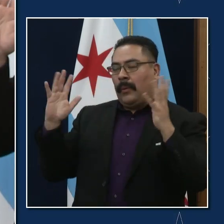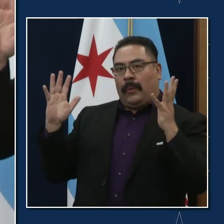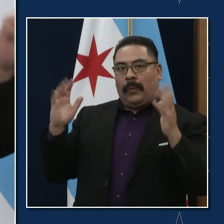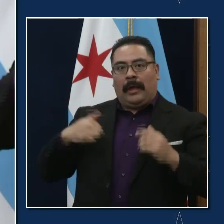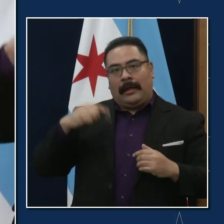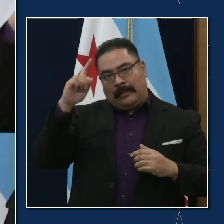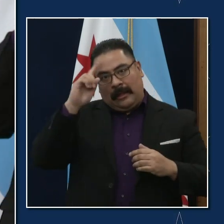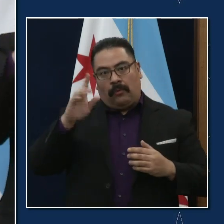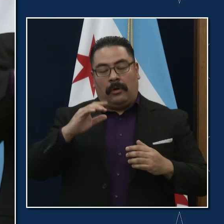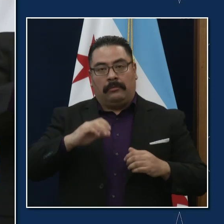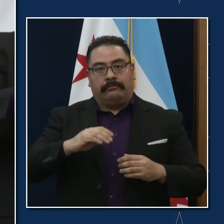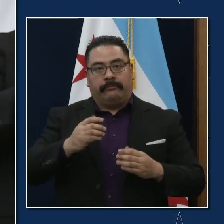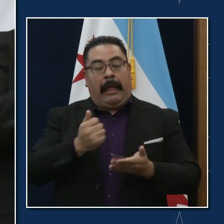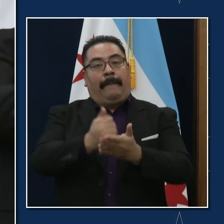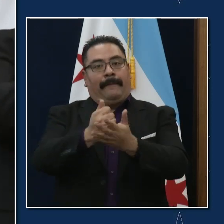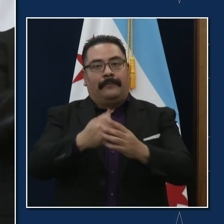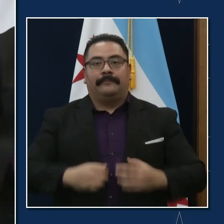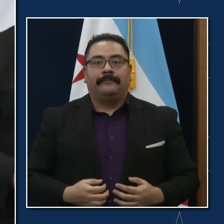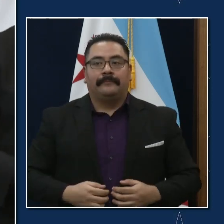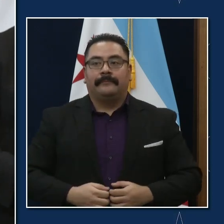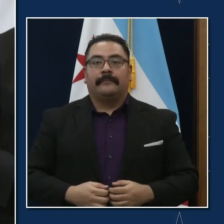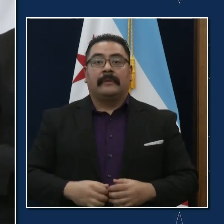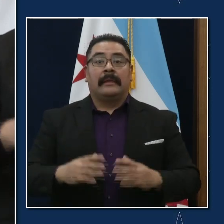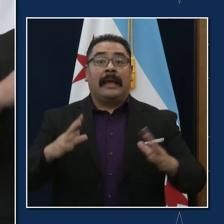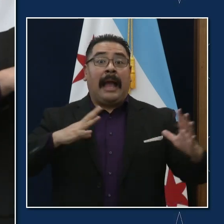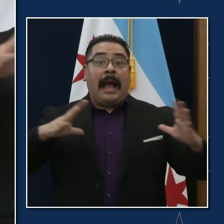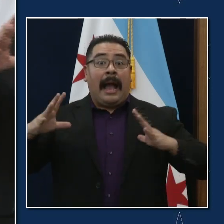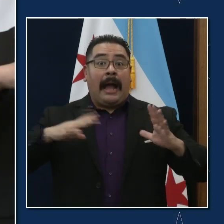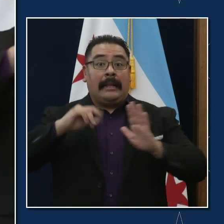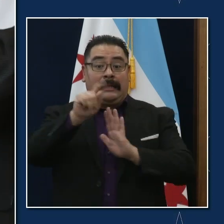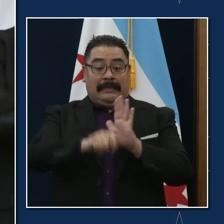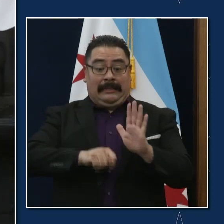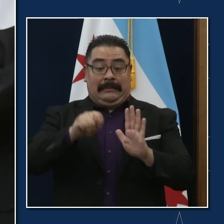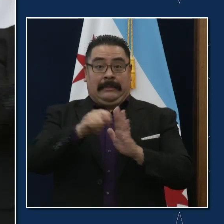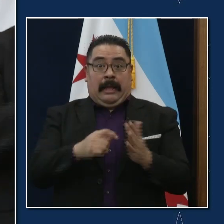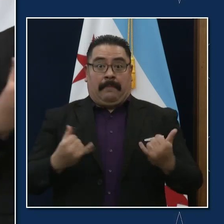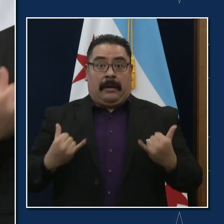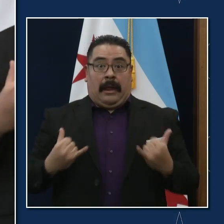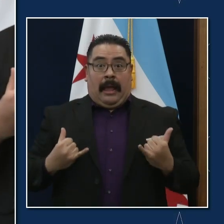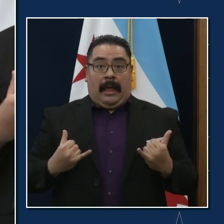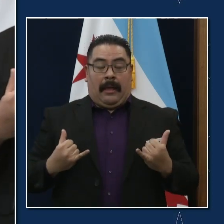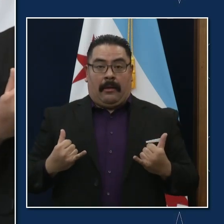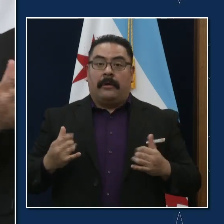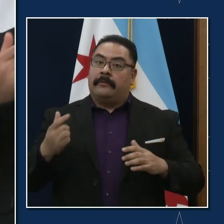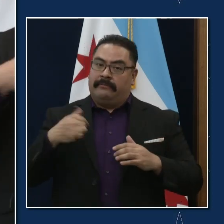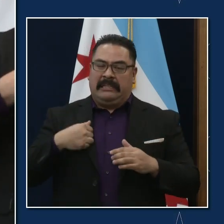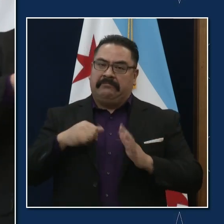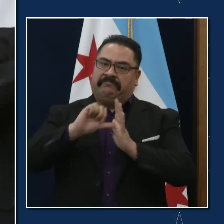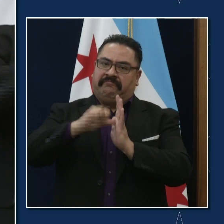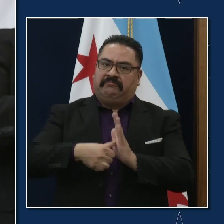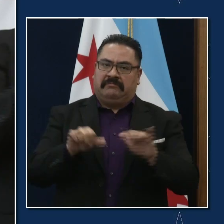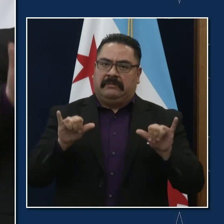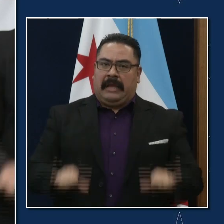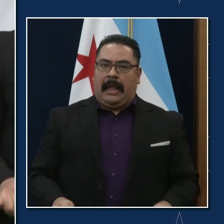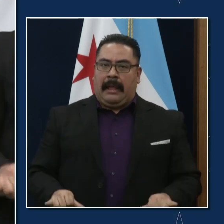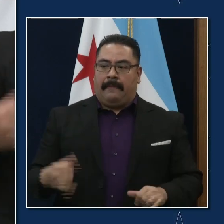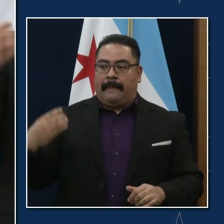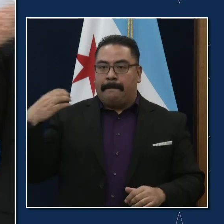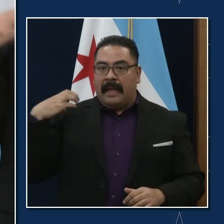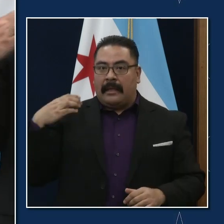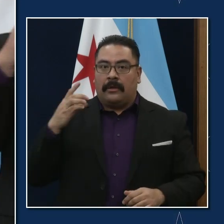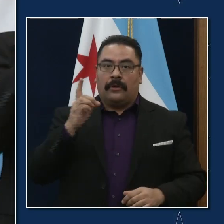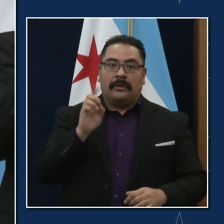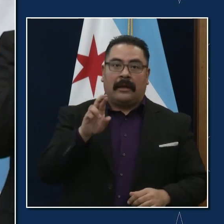help. So as we get into the holiday season, I would echo the message that the mayor and